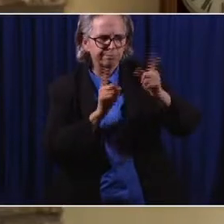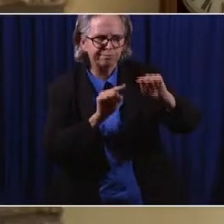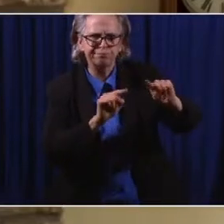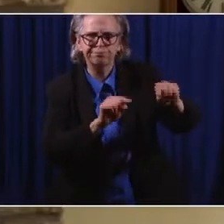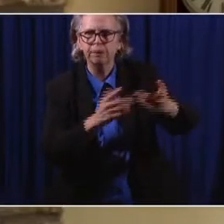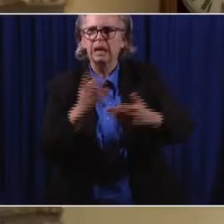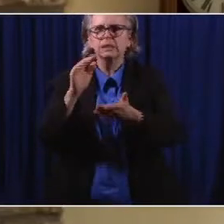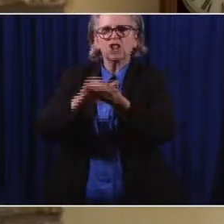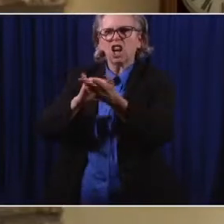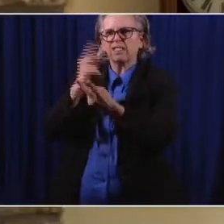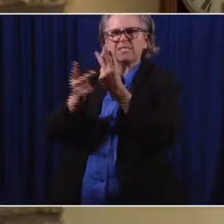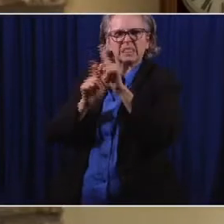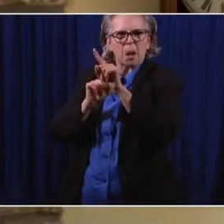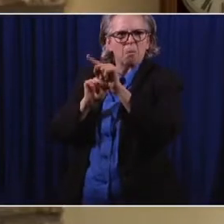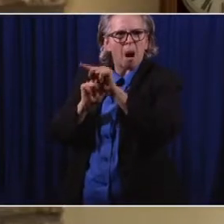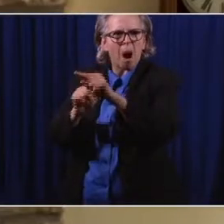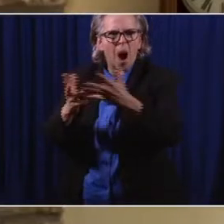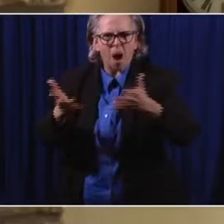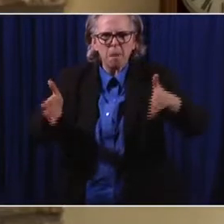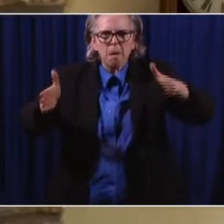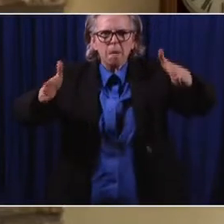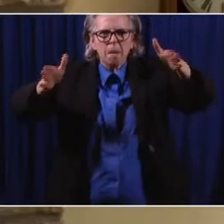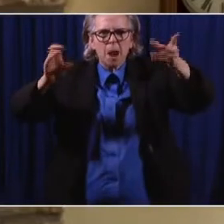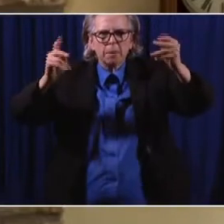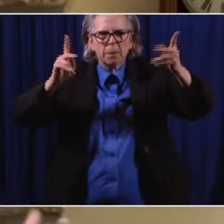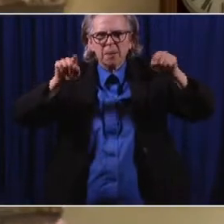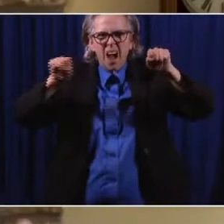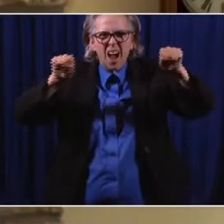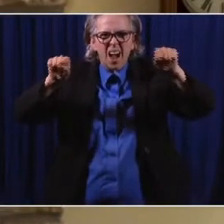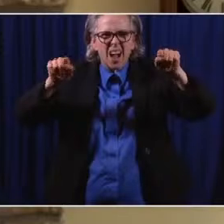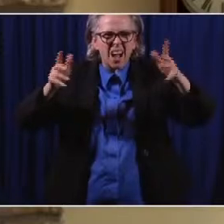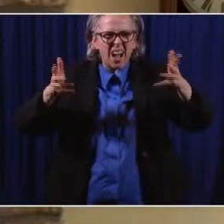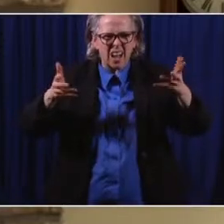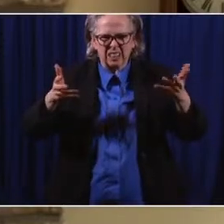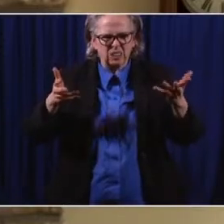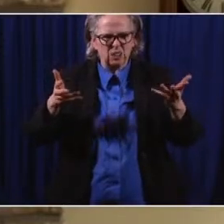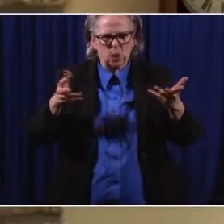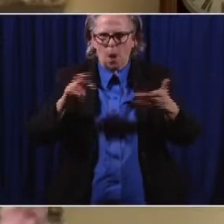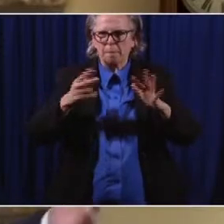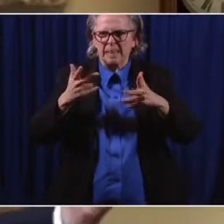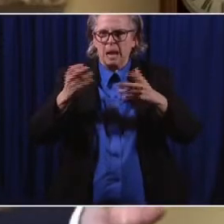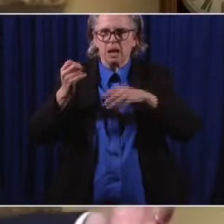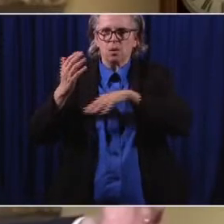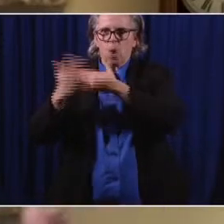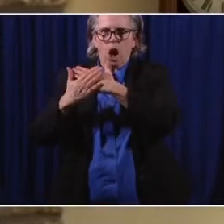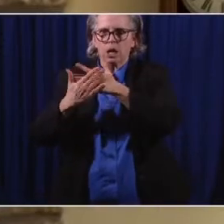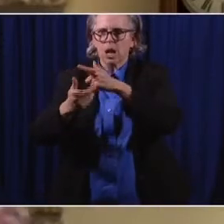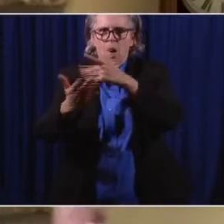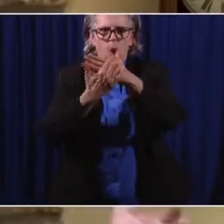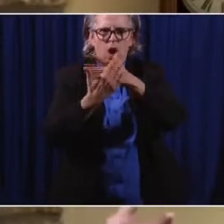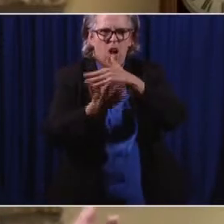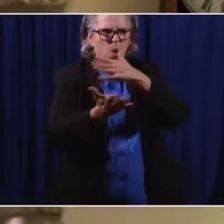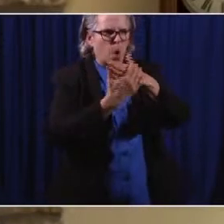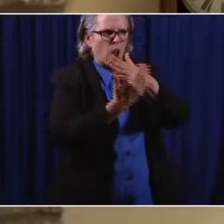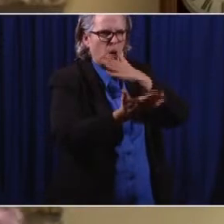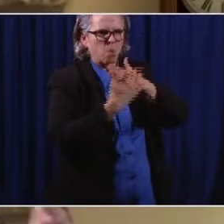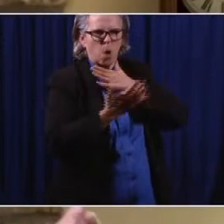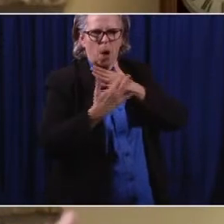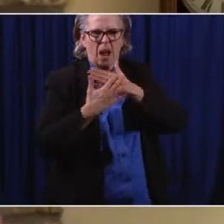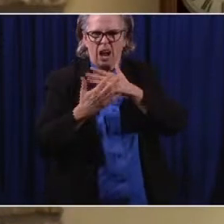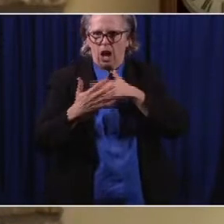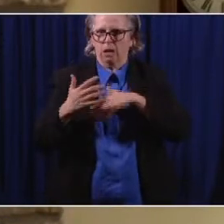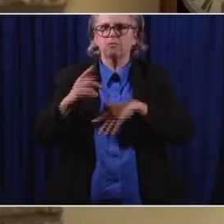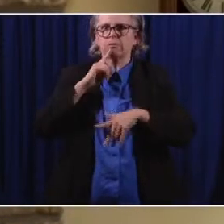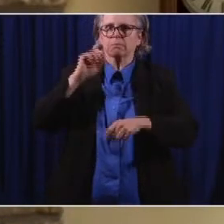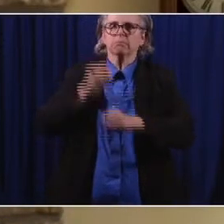off, which says, hey, we have a problem, but we also have, these are early indicators that there's more of a problem, could be more